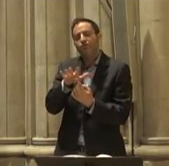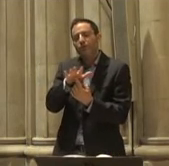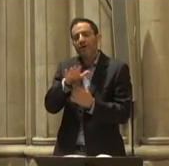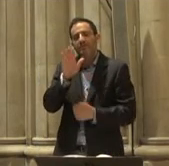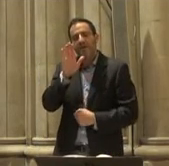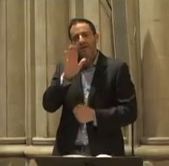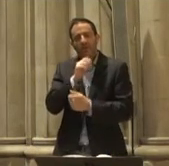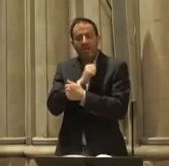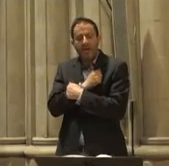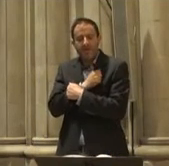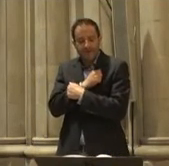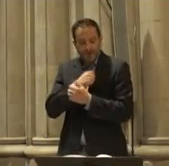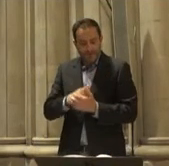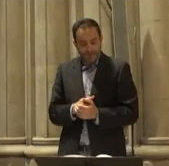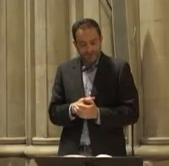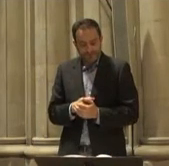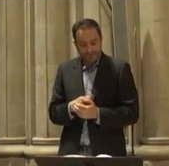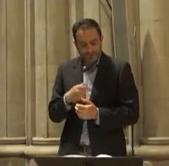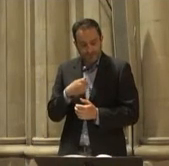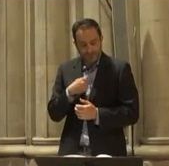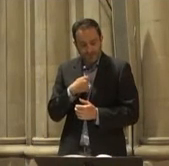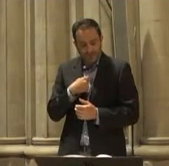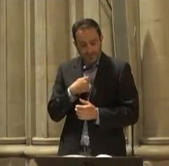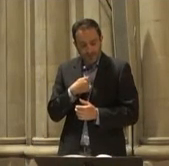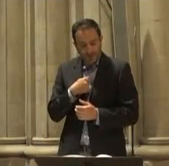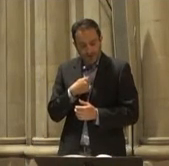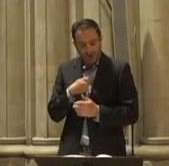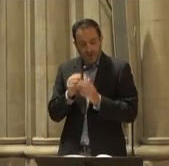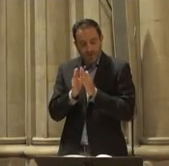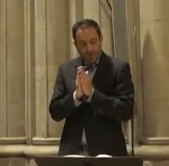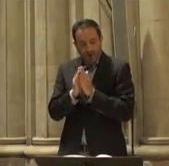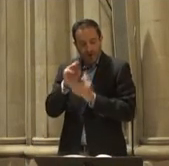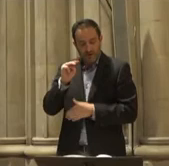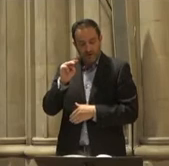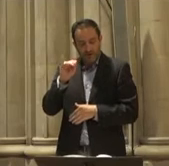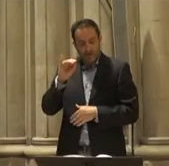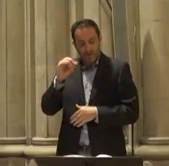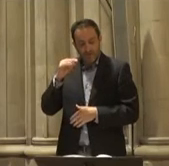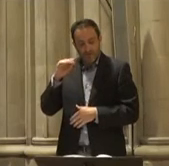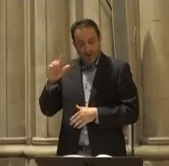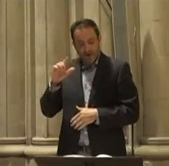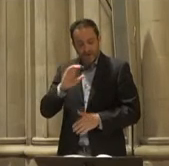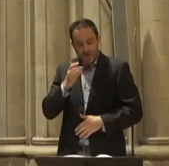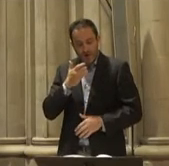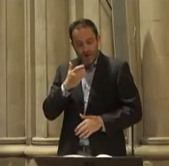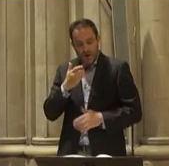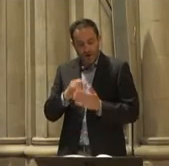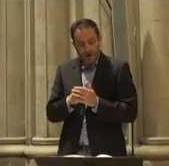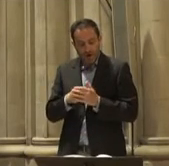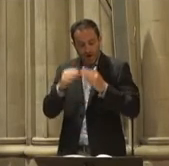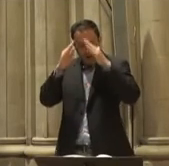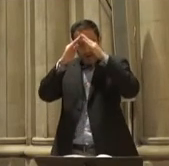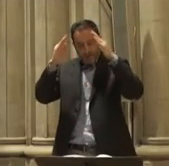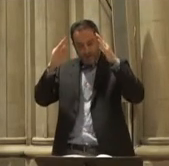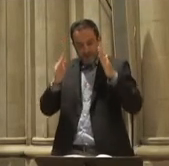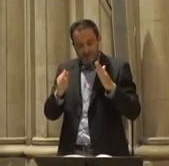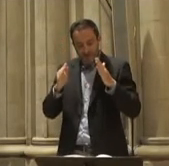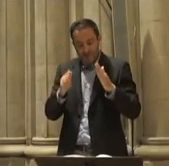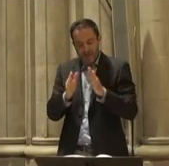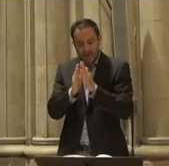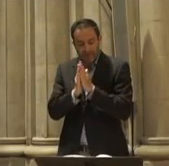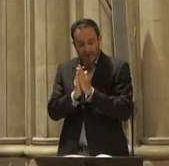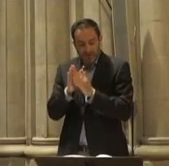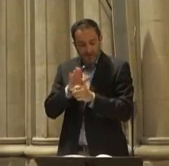loving presence. We hold before you Michael, our presiding bishop, and pray for